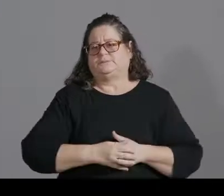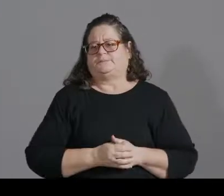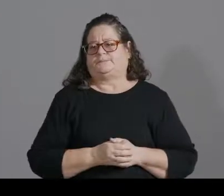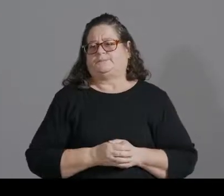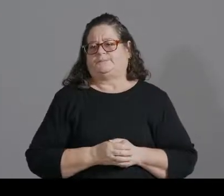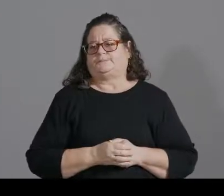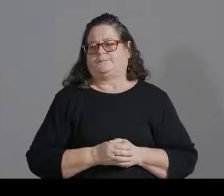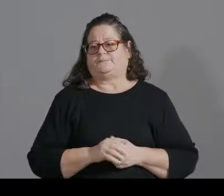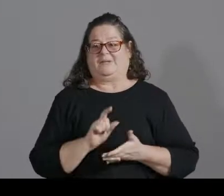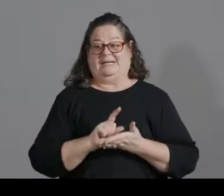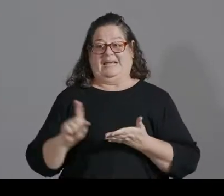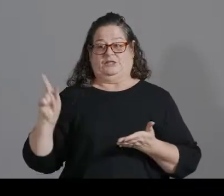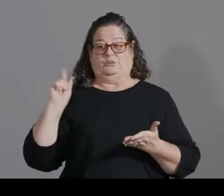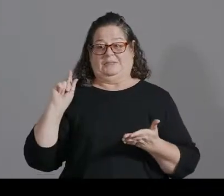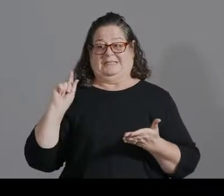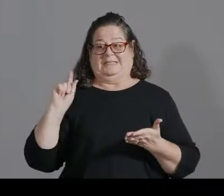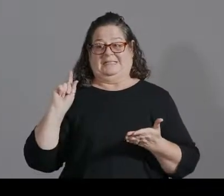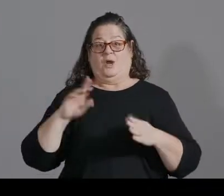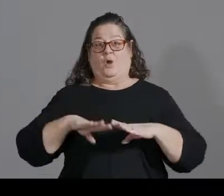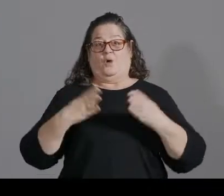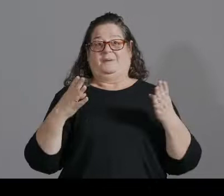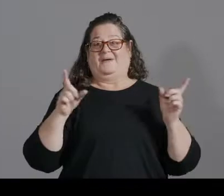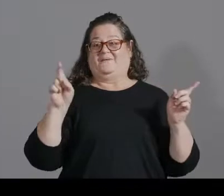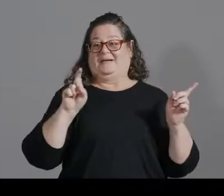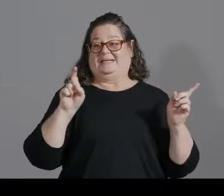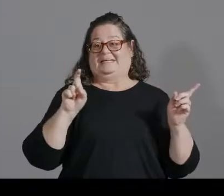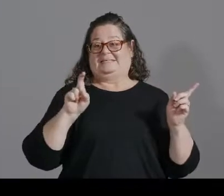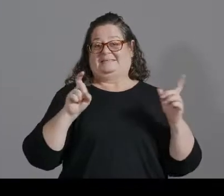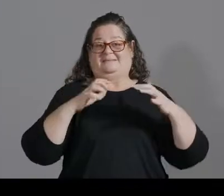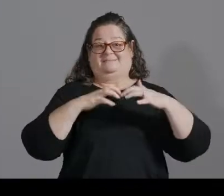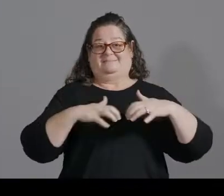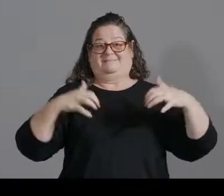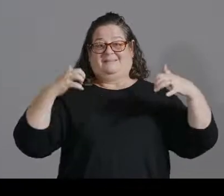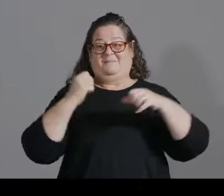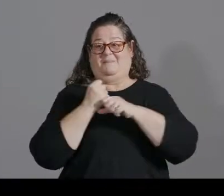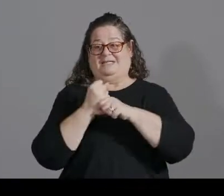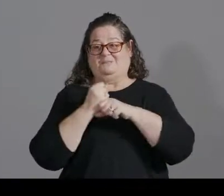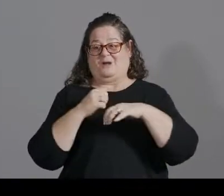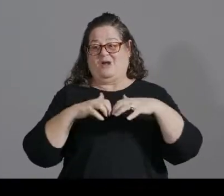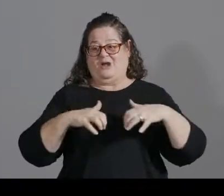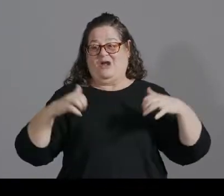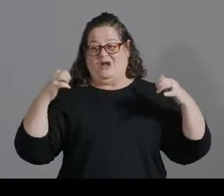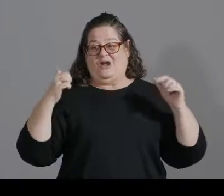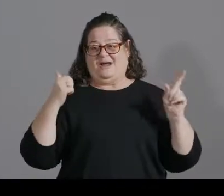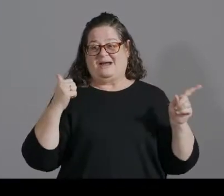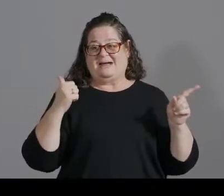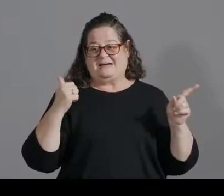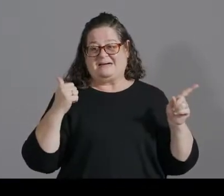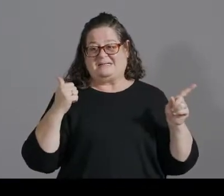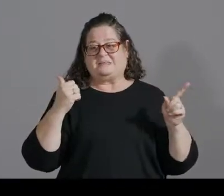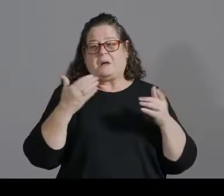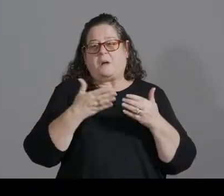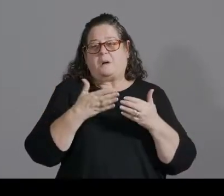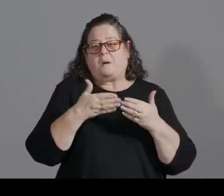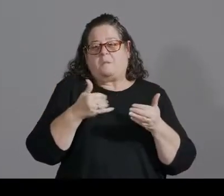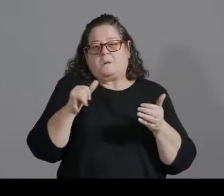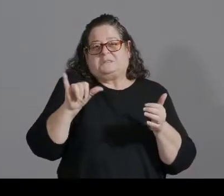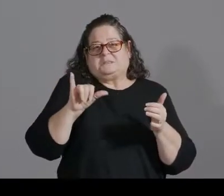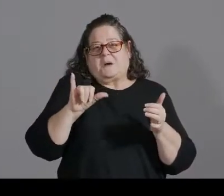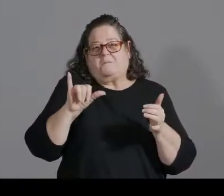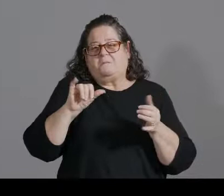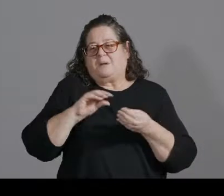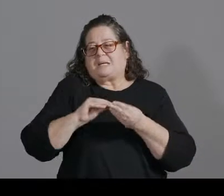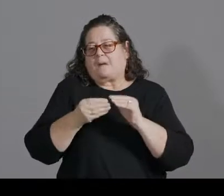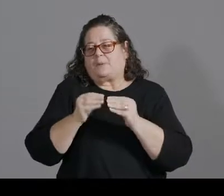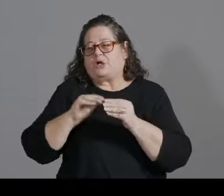Phoenix Municipal Stadium pod that has a capacity very similar to State Farm Stadium. And we are working with